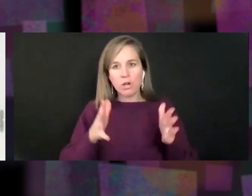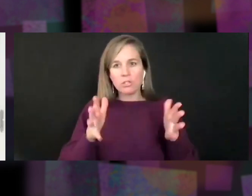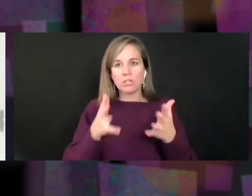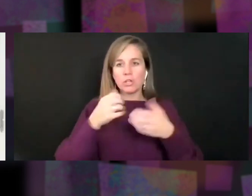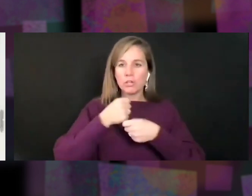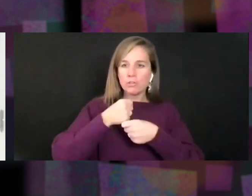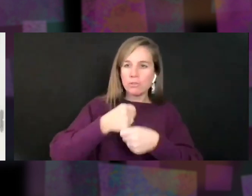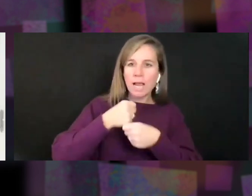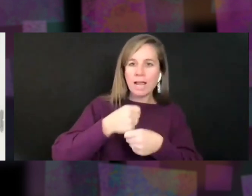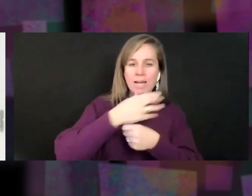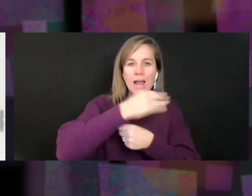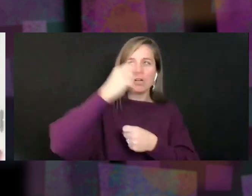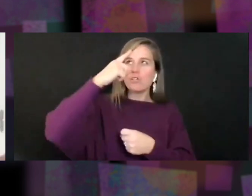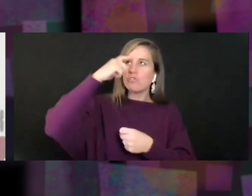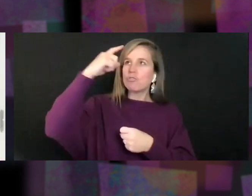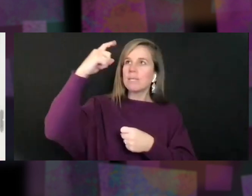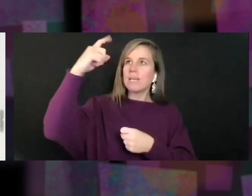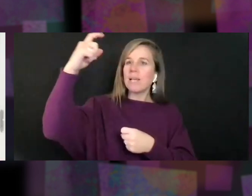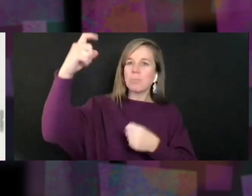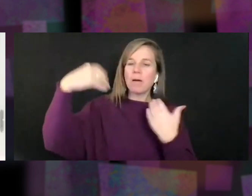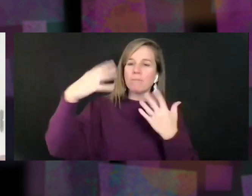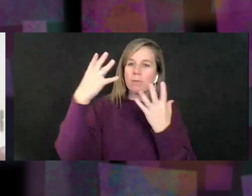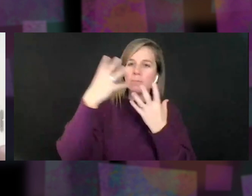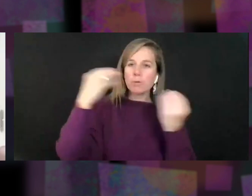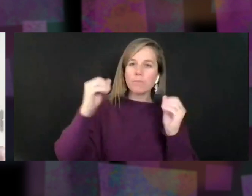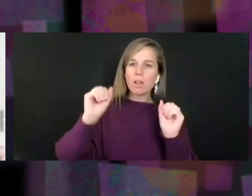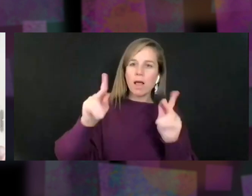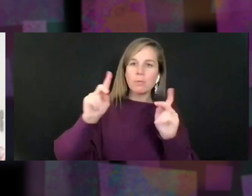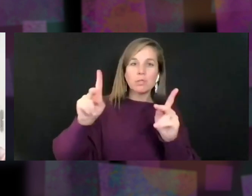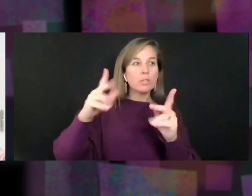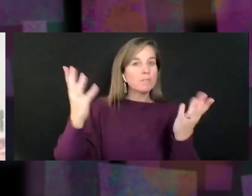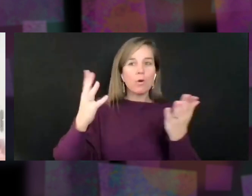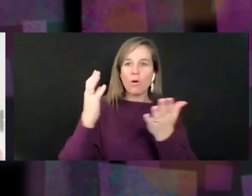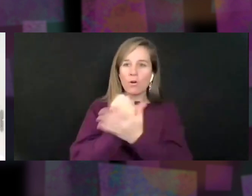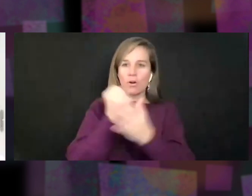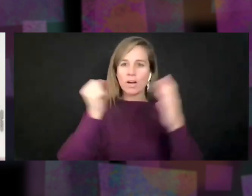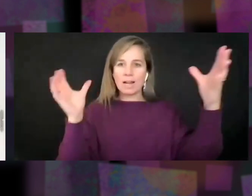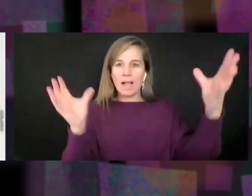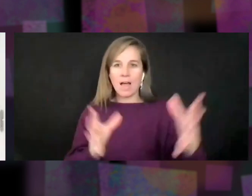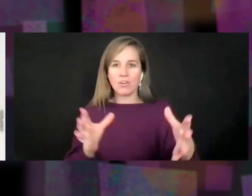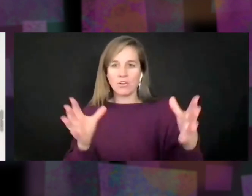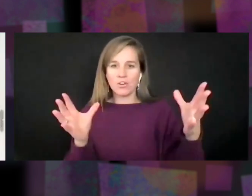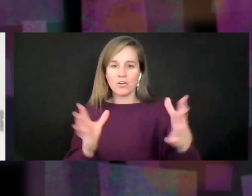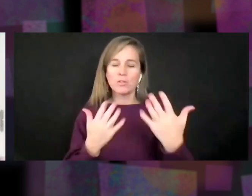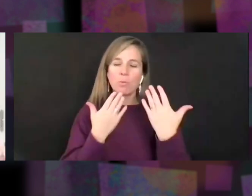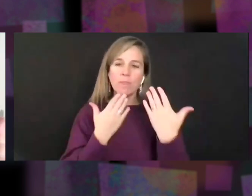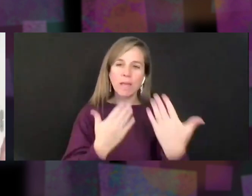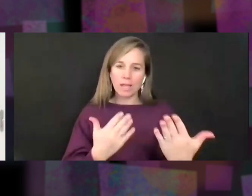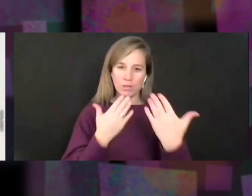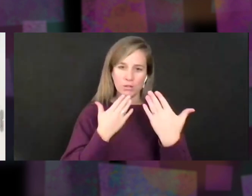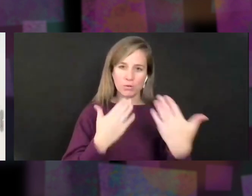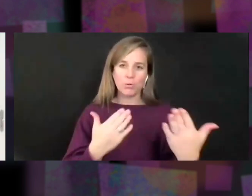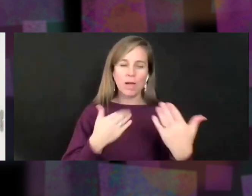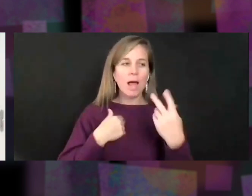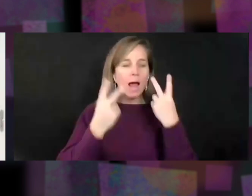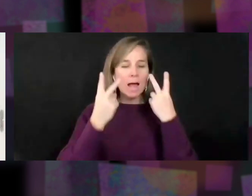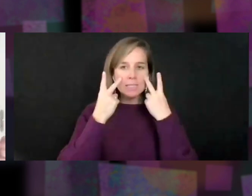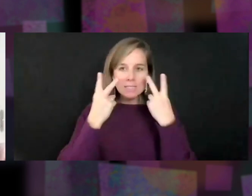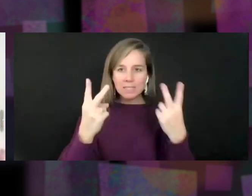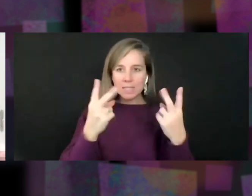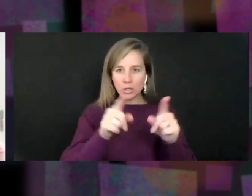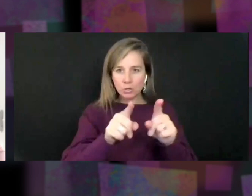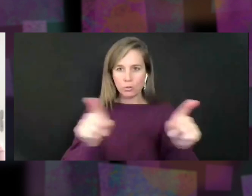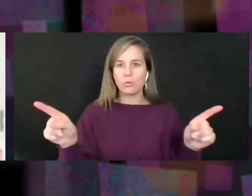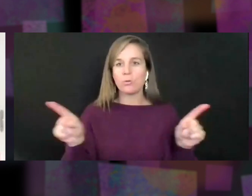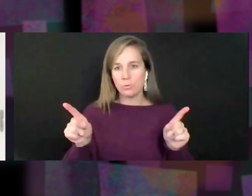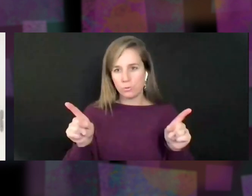create, and dream up opportunities for gathering. Thank you. I see you.